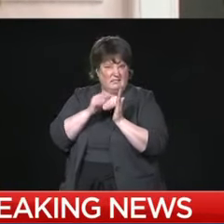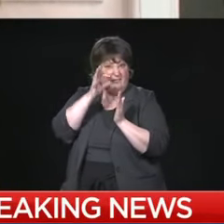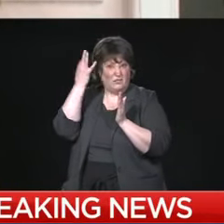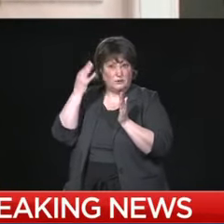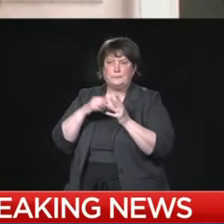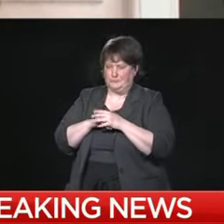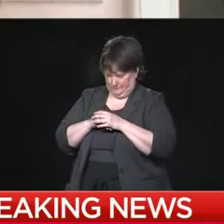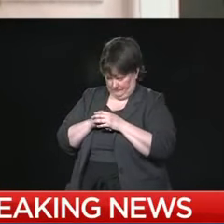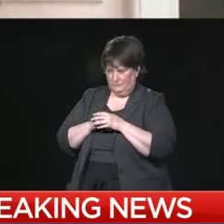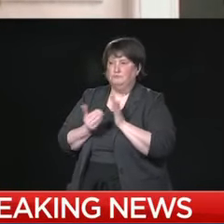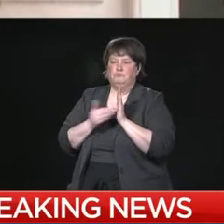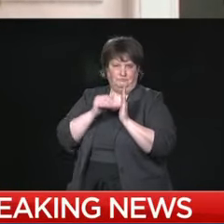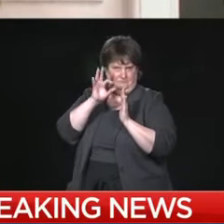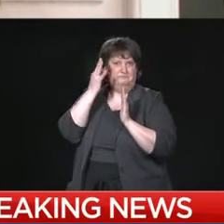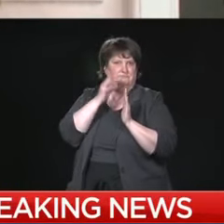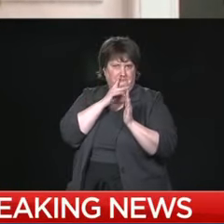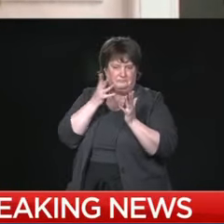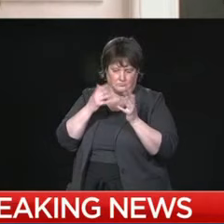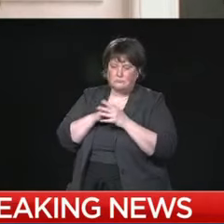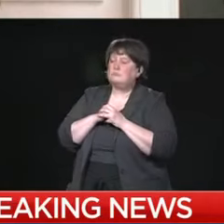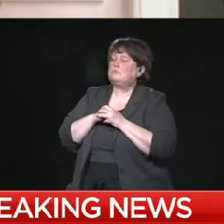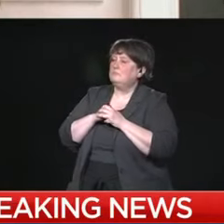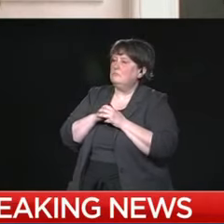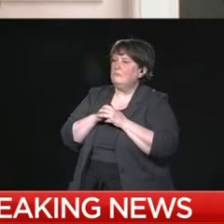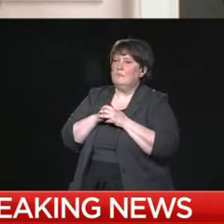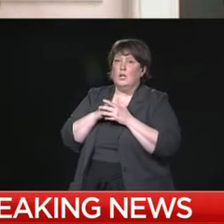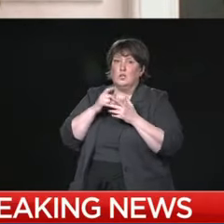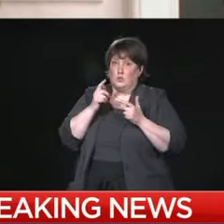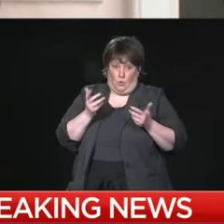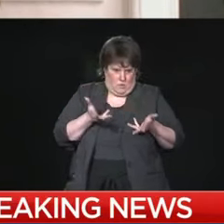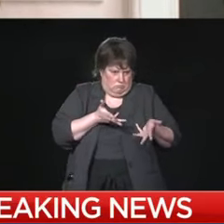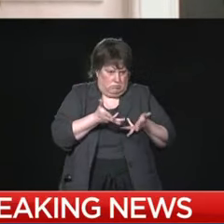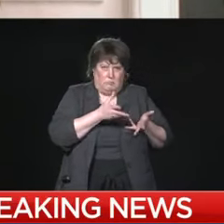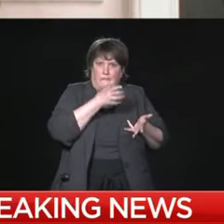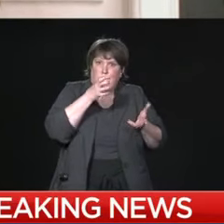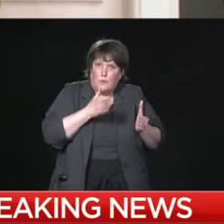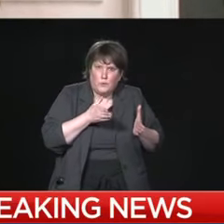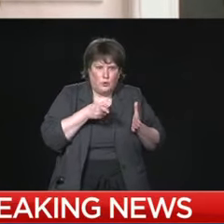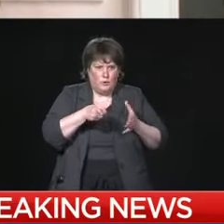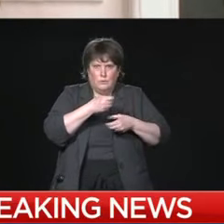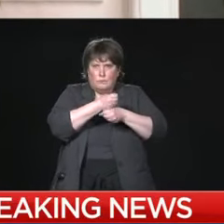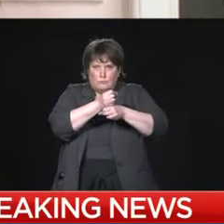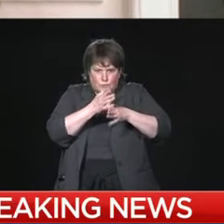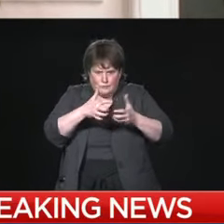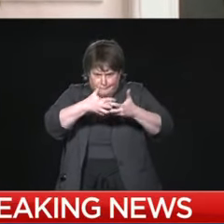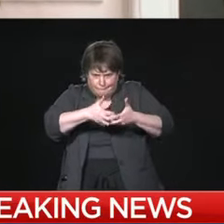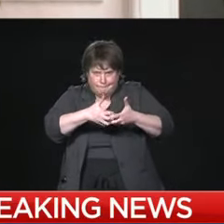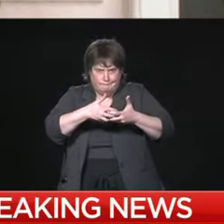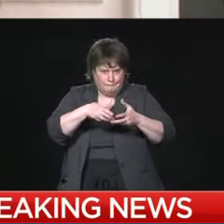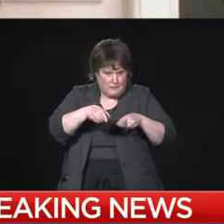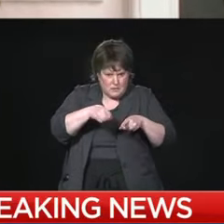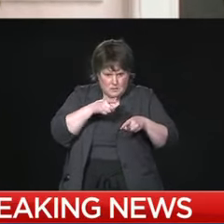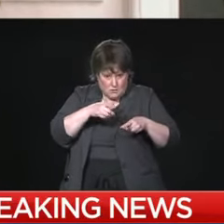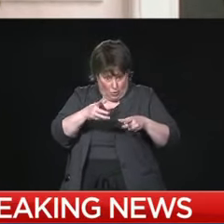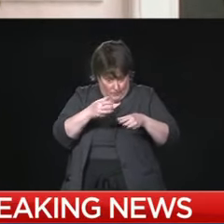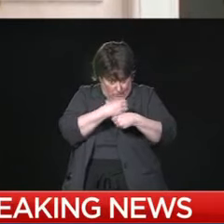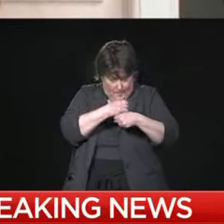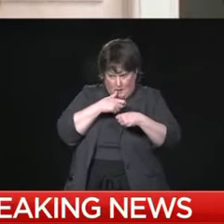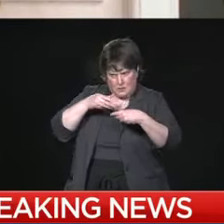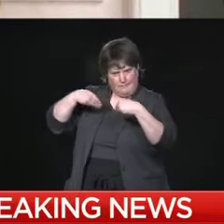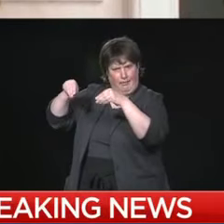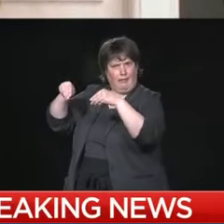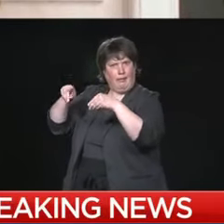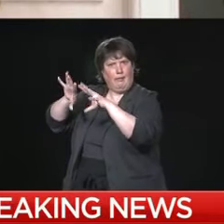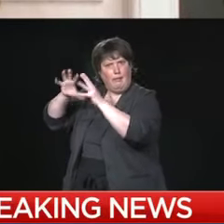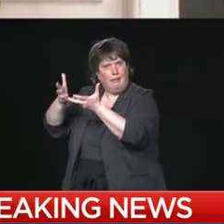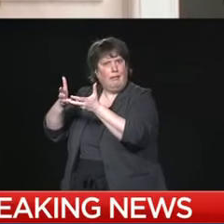travailler avec. We're going to continue to work with our farmers, our producers, to make sure that they have access to markets for the goods.